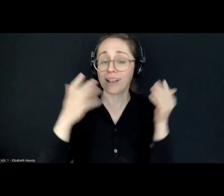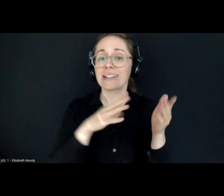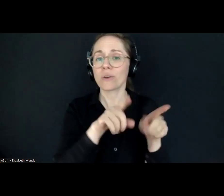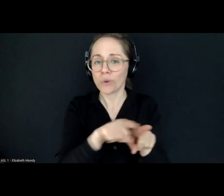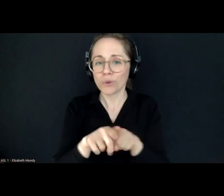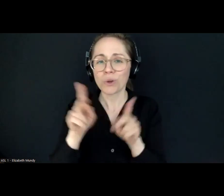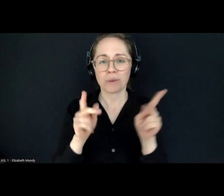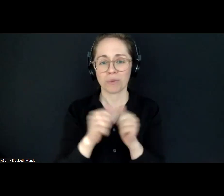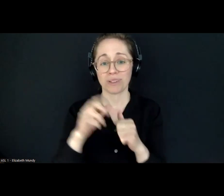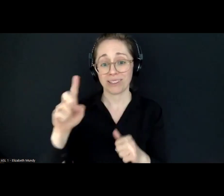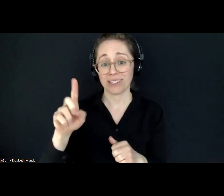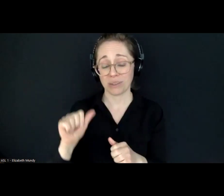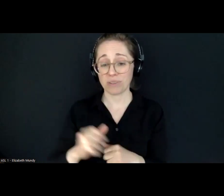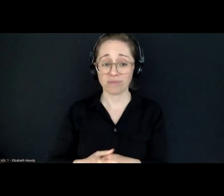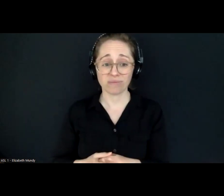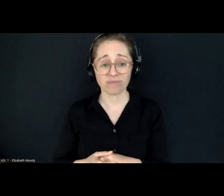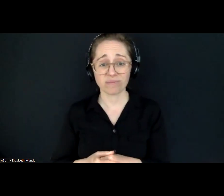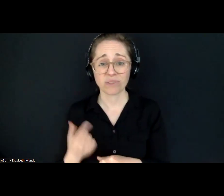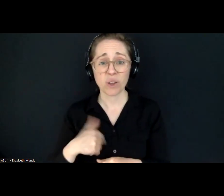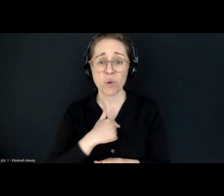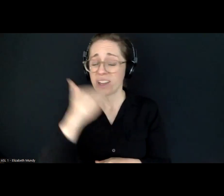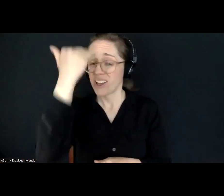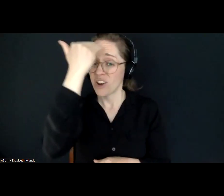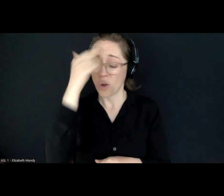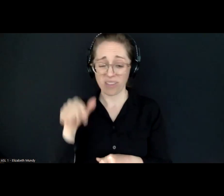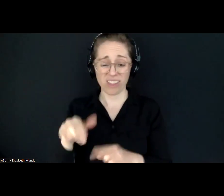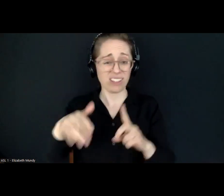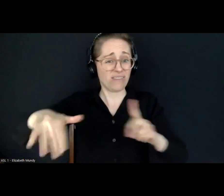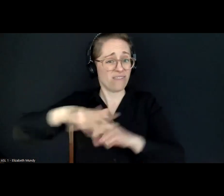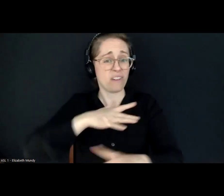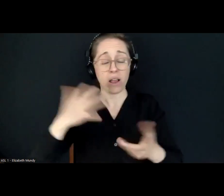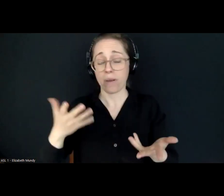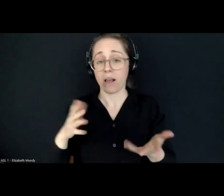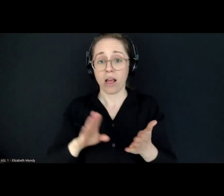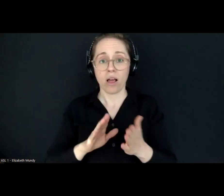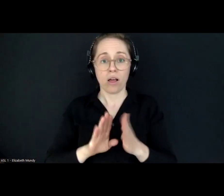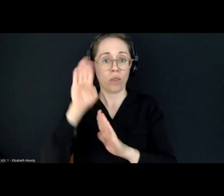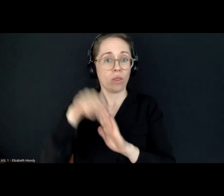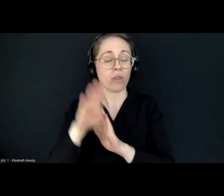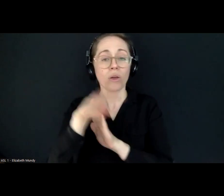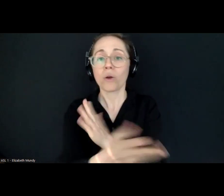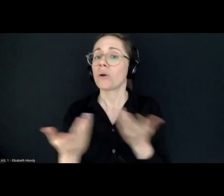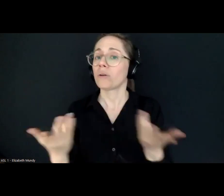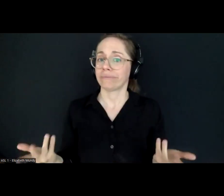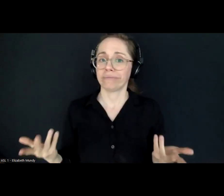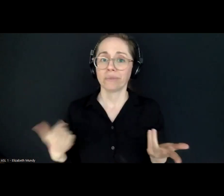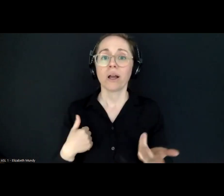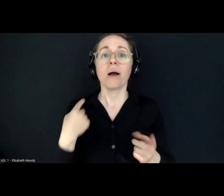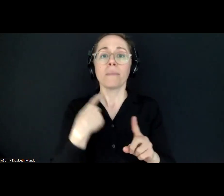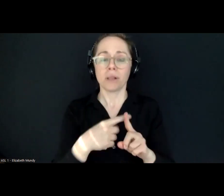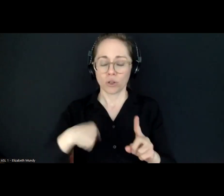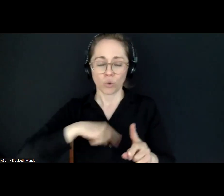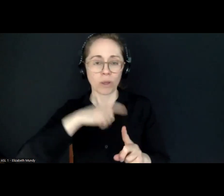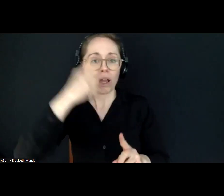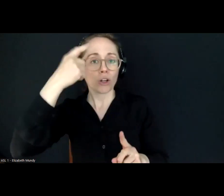And we know how dynamic this environment is. We also understand the need for continued exploration of models